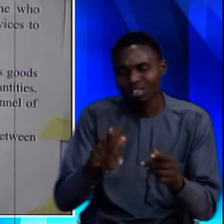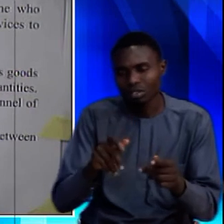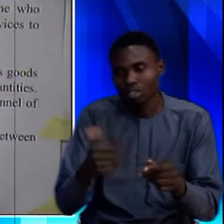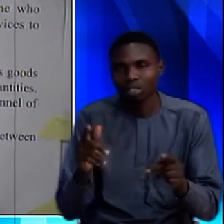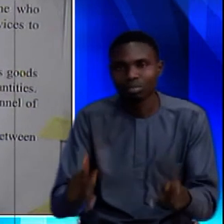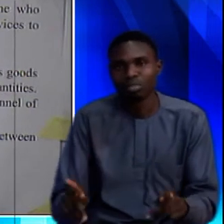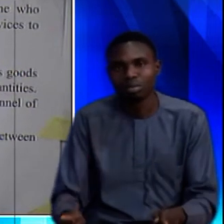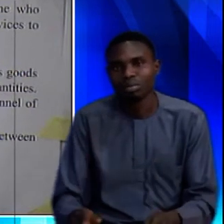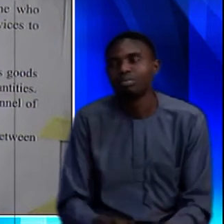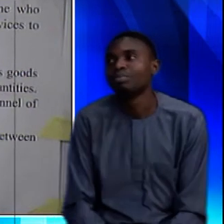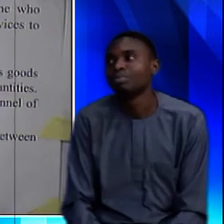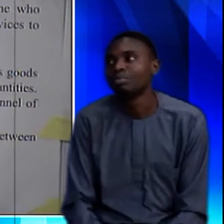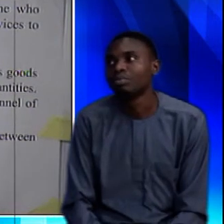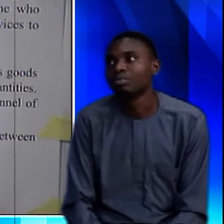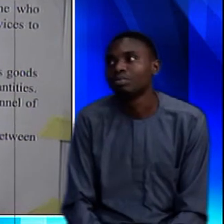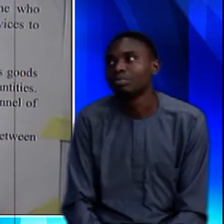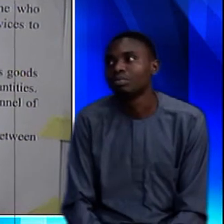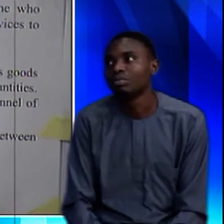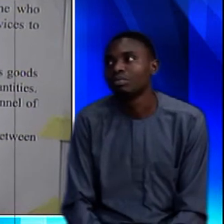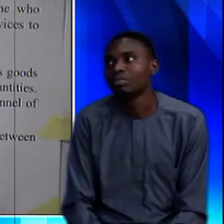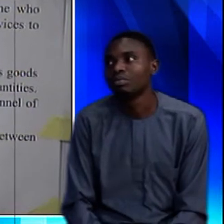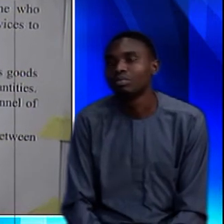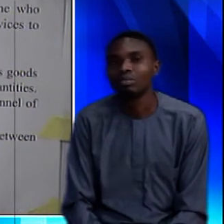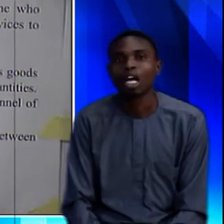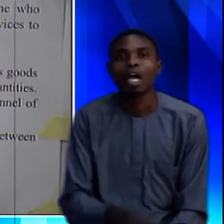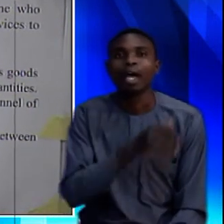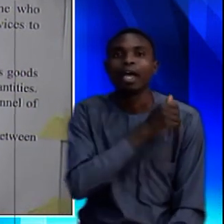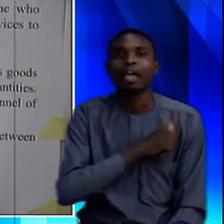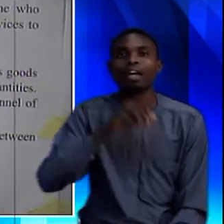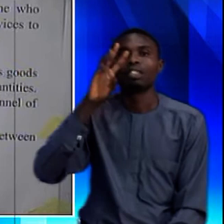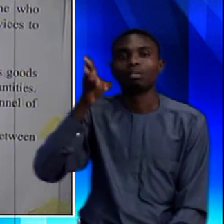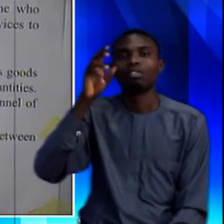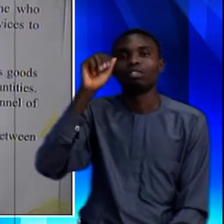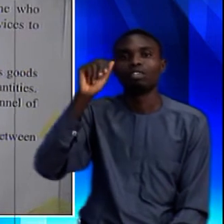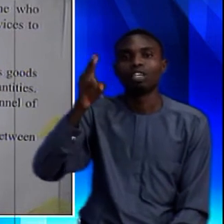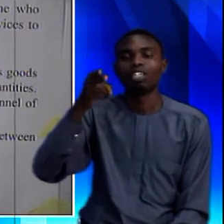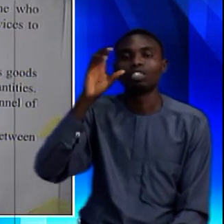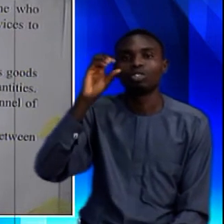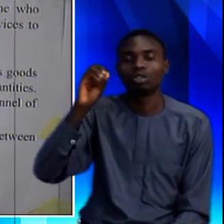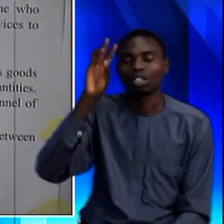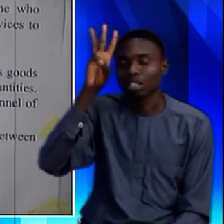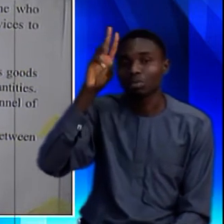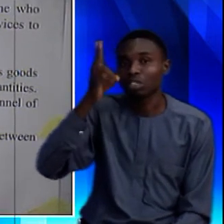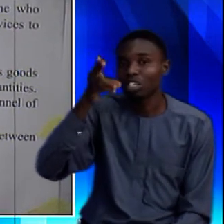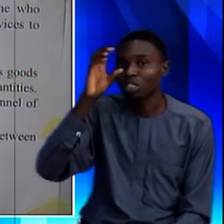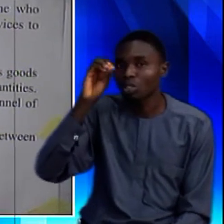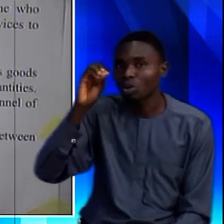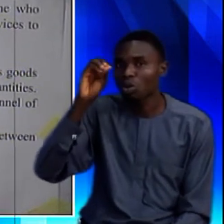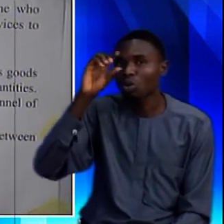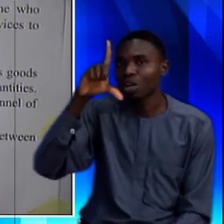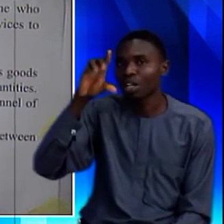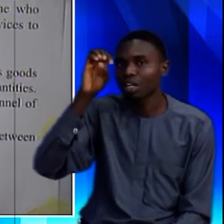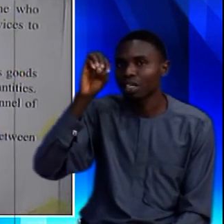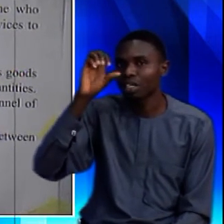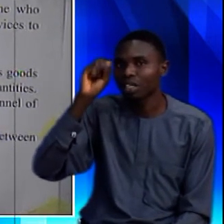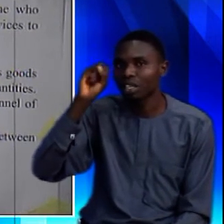wholesaler is an essential and desirable element in the channel of distribution and the production. It is very important because